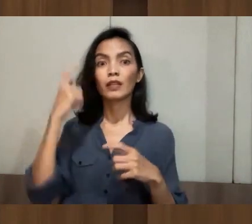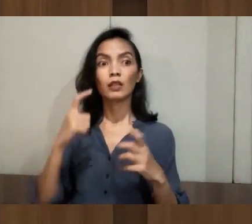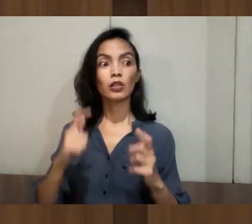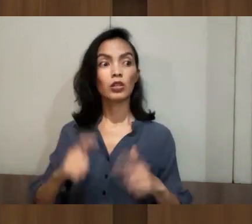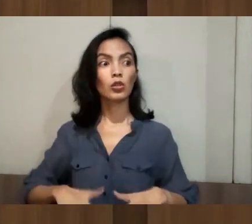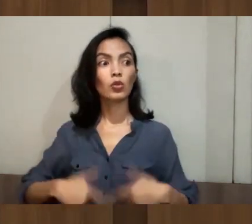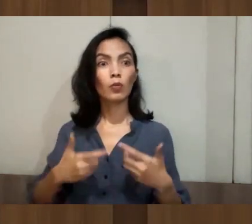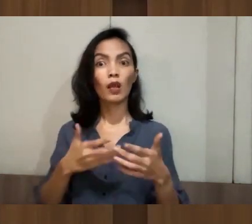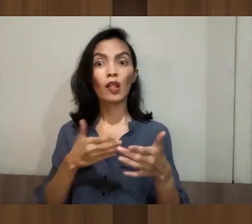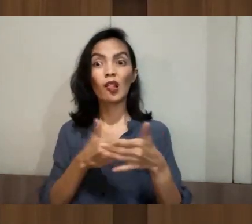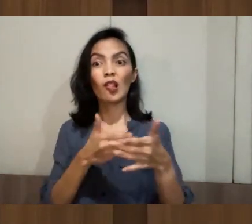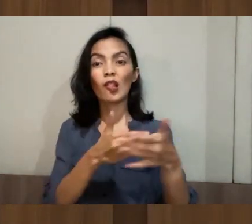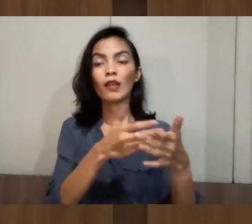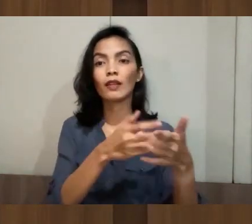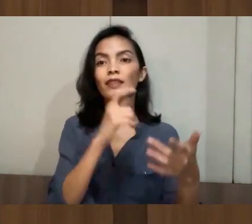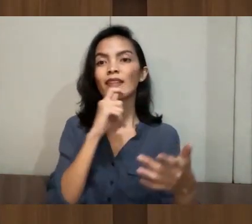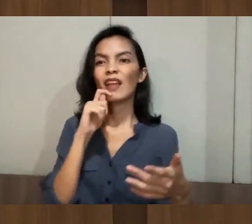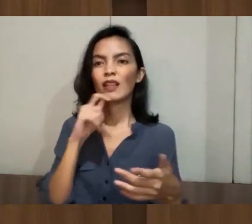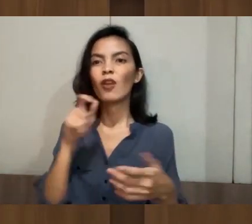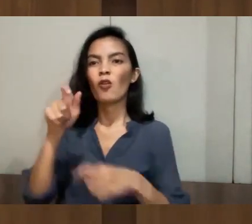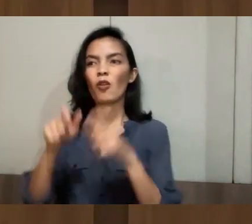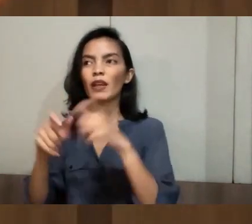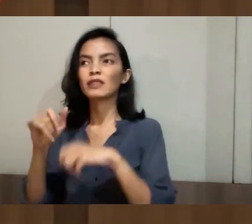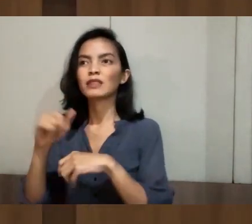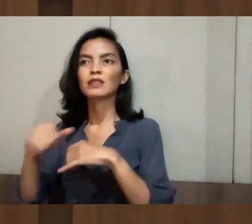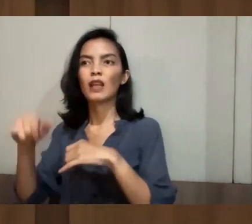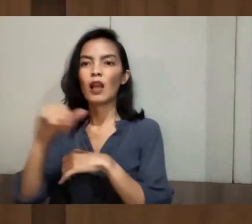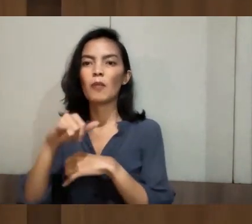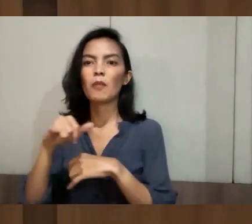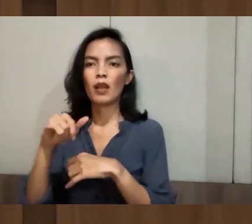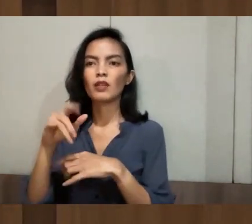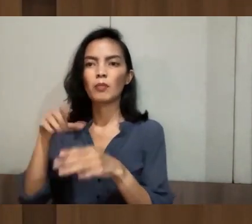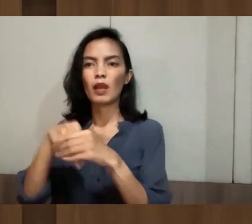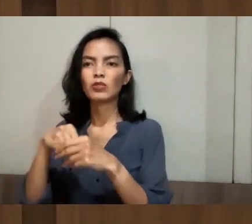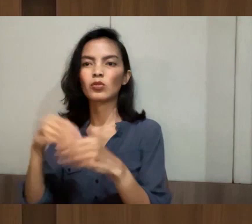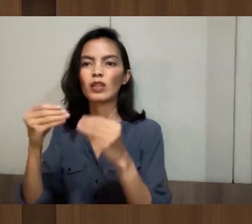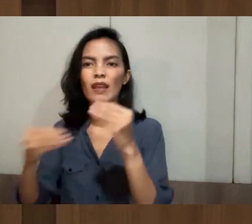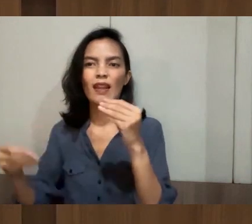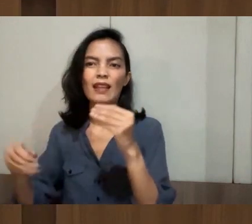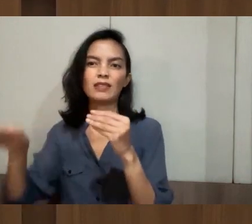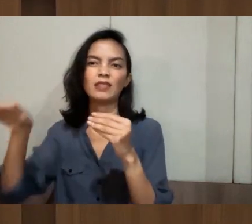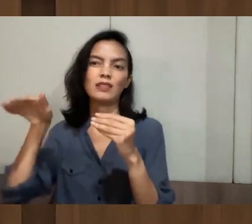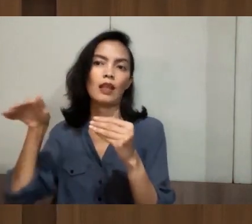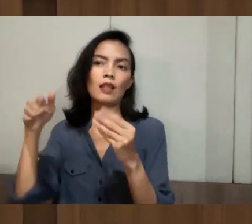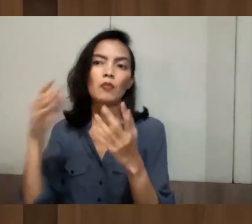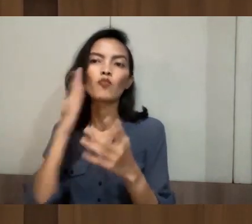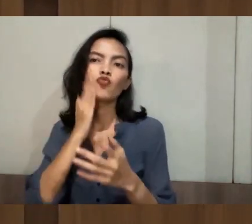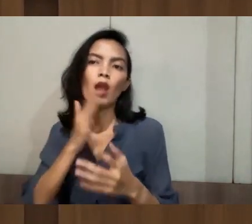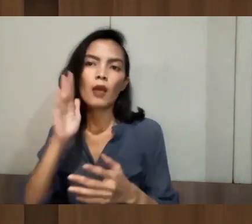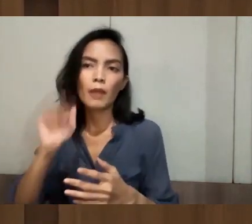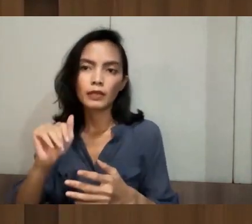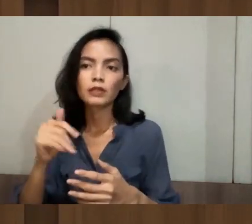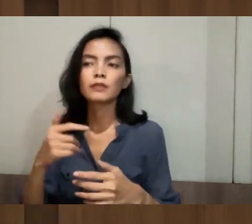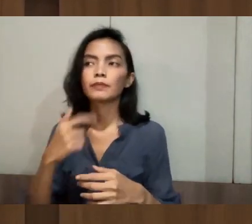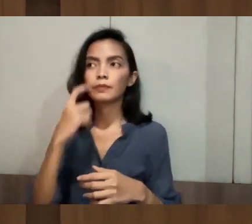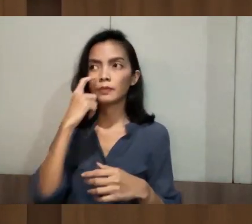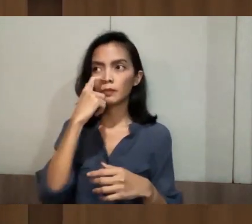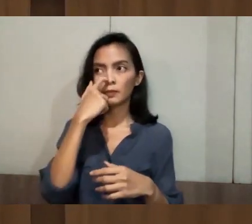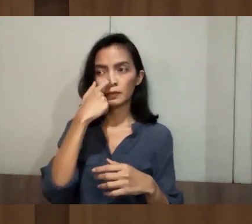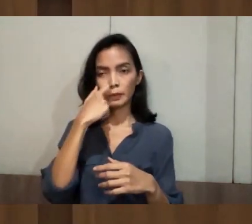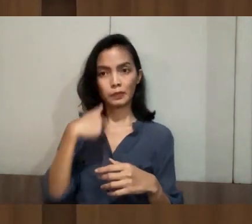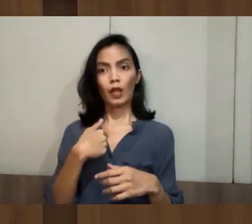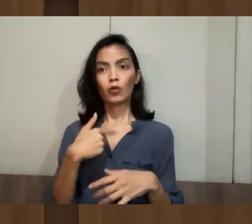who think that life is getting more difficult every day are the same people who are still categorized as a Gen